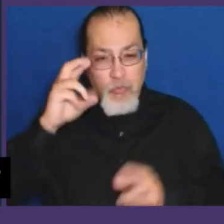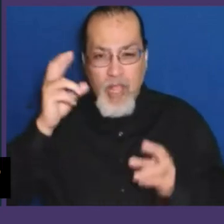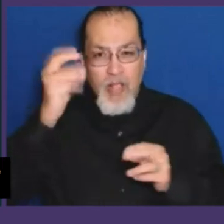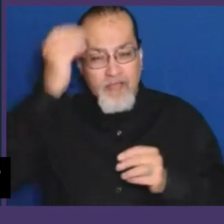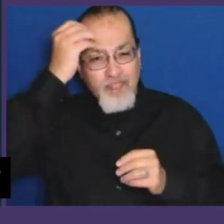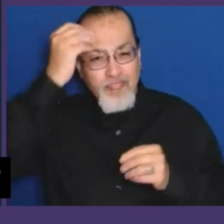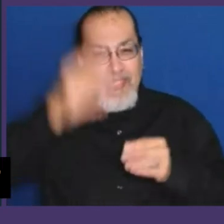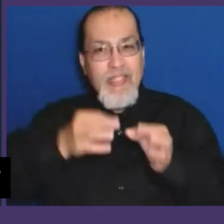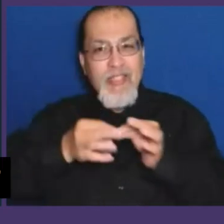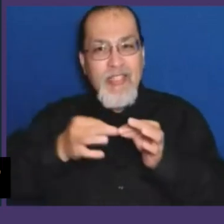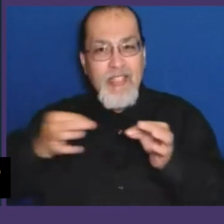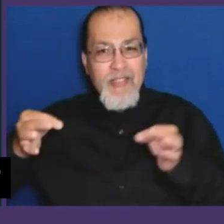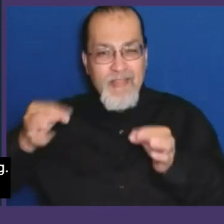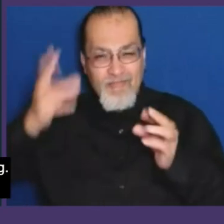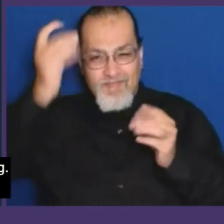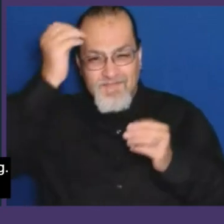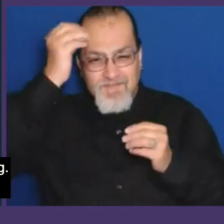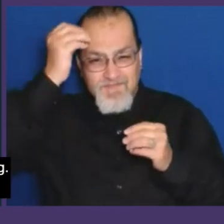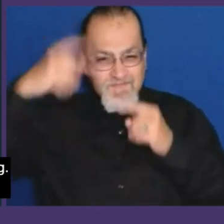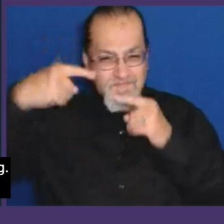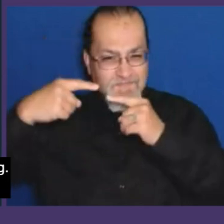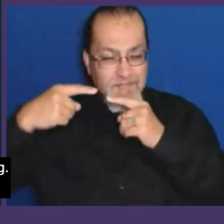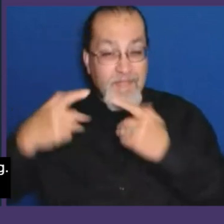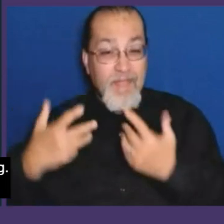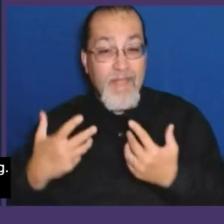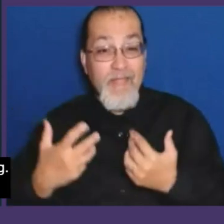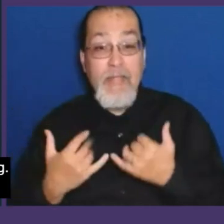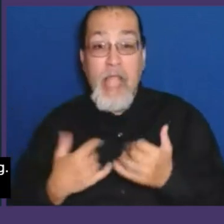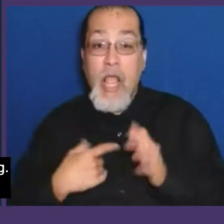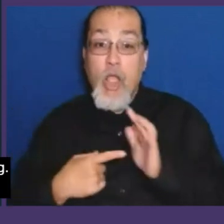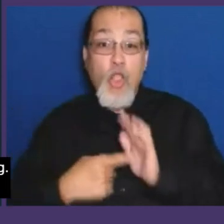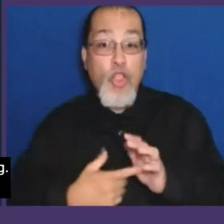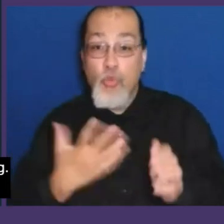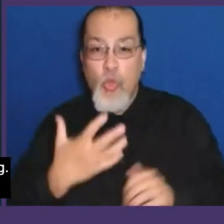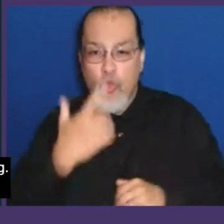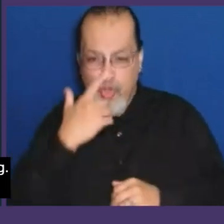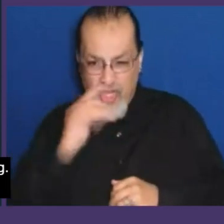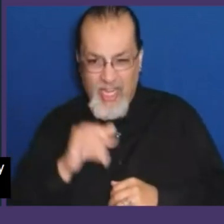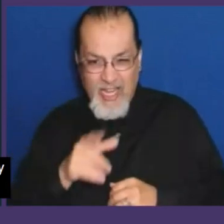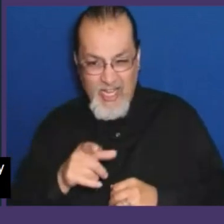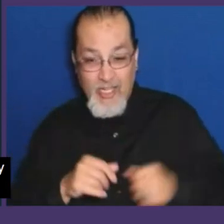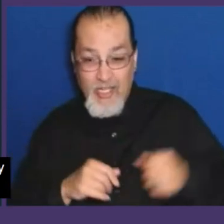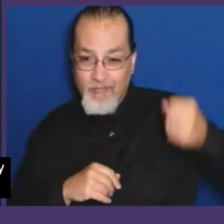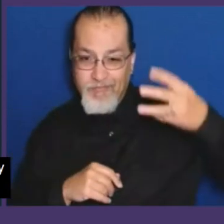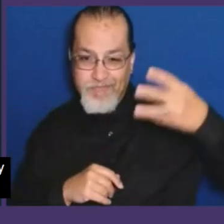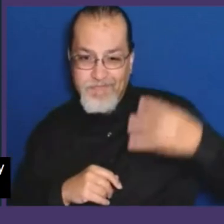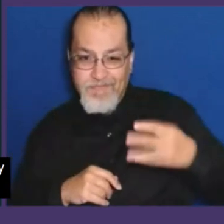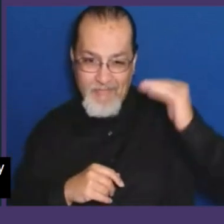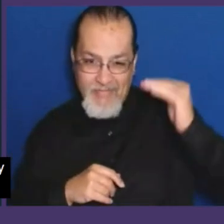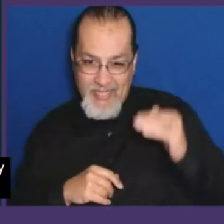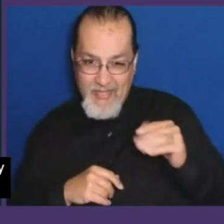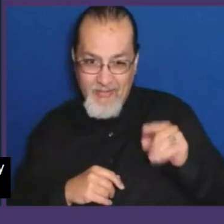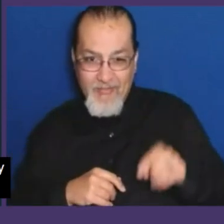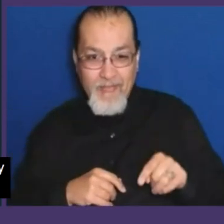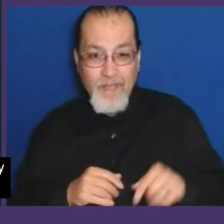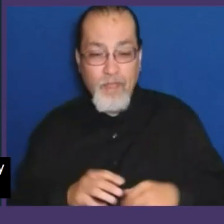your brain. Okay, for this next step, let me let me compare these 2 populations. Okay, first I'm going to obviously